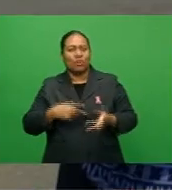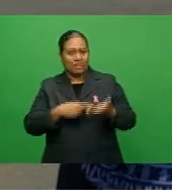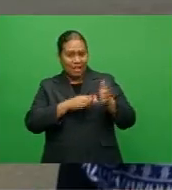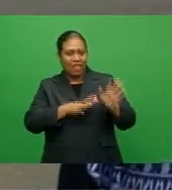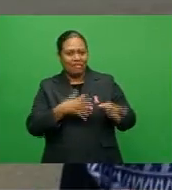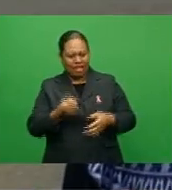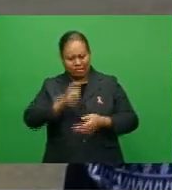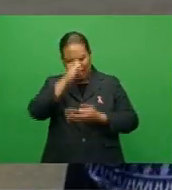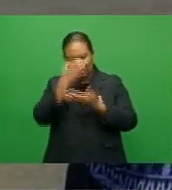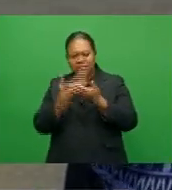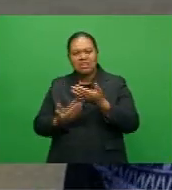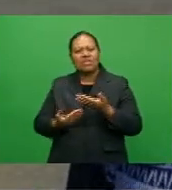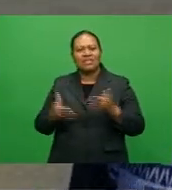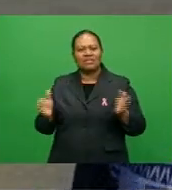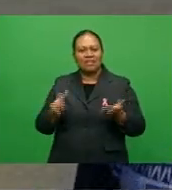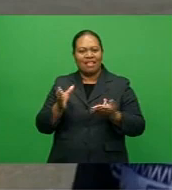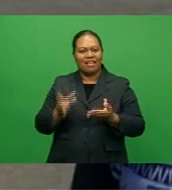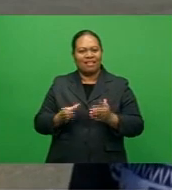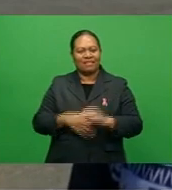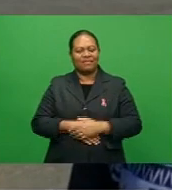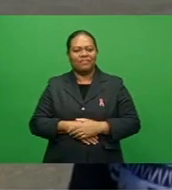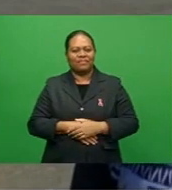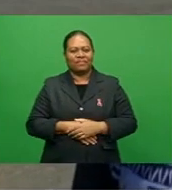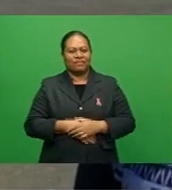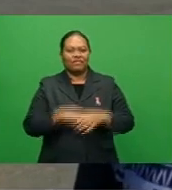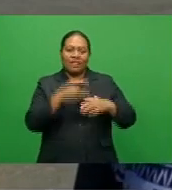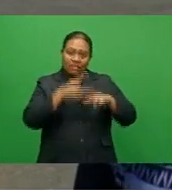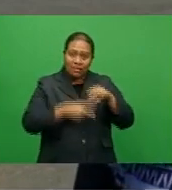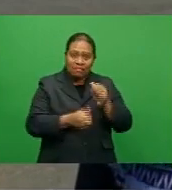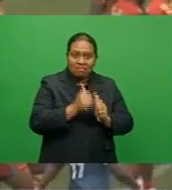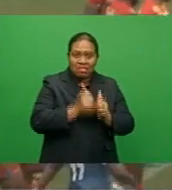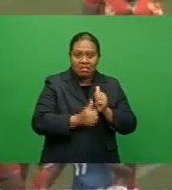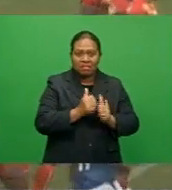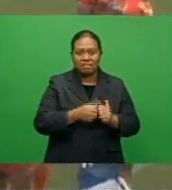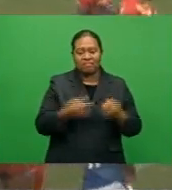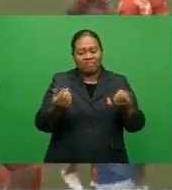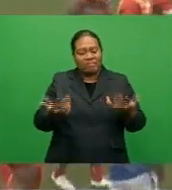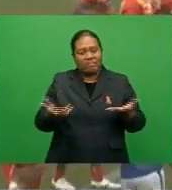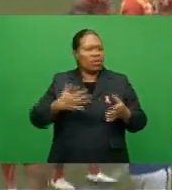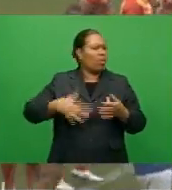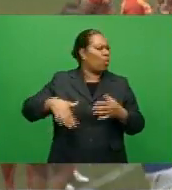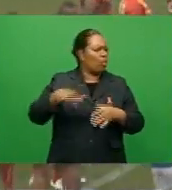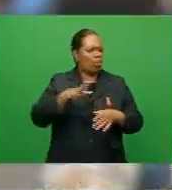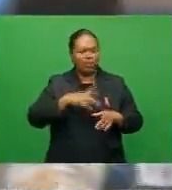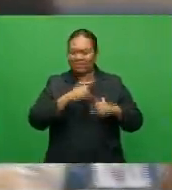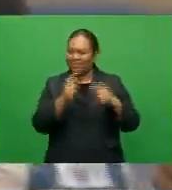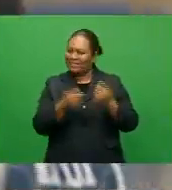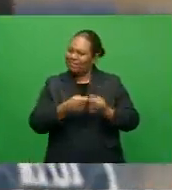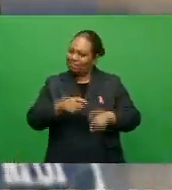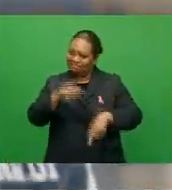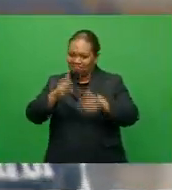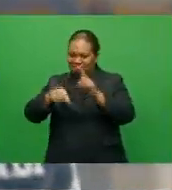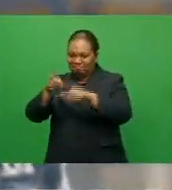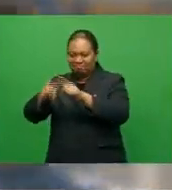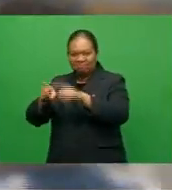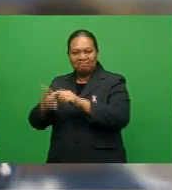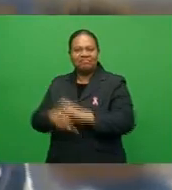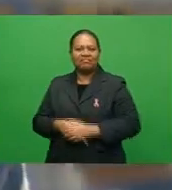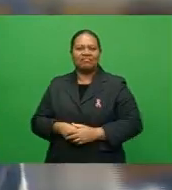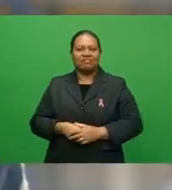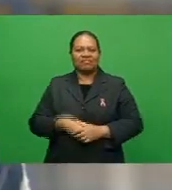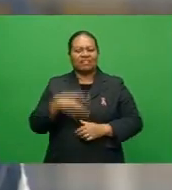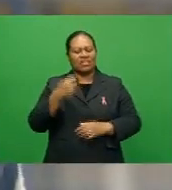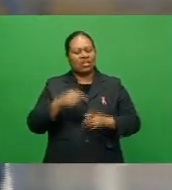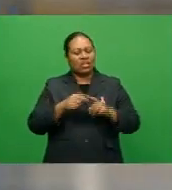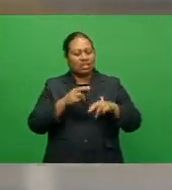players. When it comes to Fairbrother, like I've said before, when it comes to Fairbrother, all teams are different. Tailevu has the history